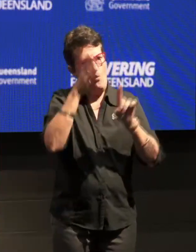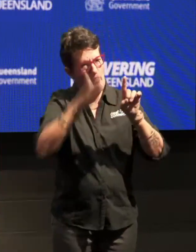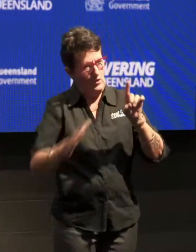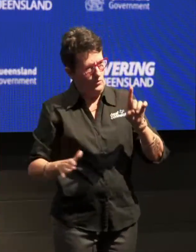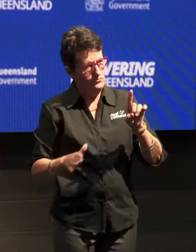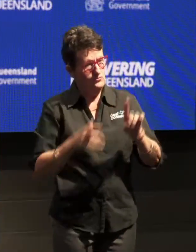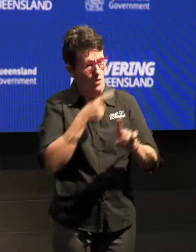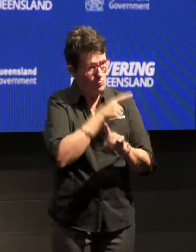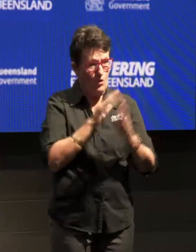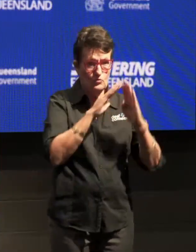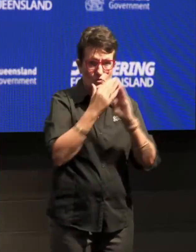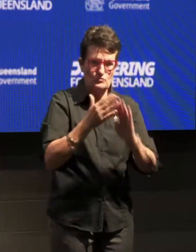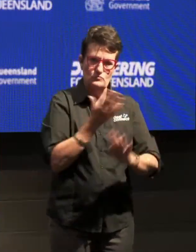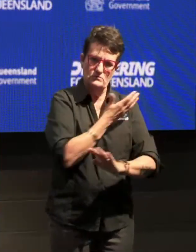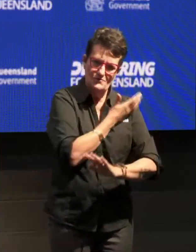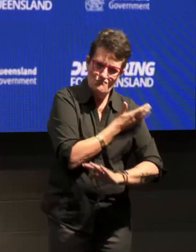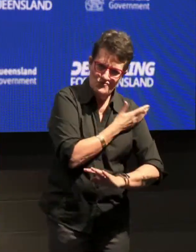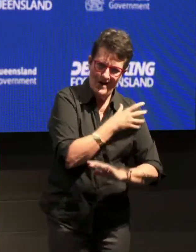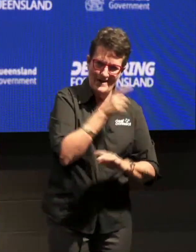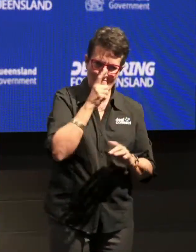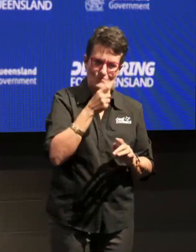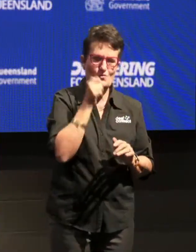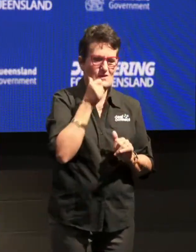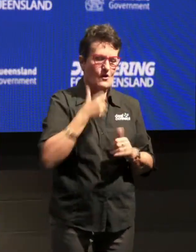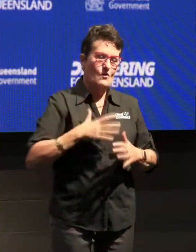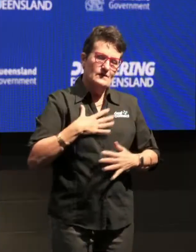are able to pick back up the pieces